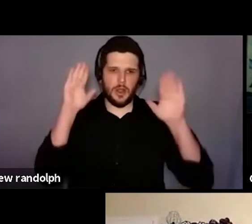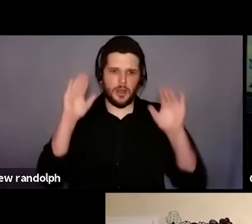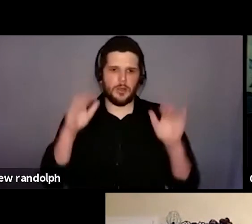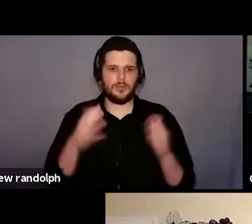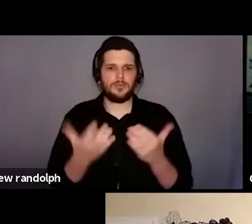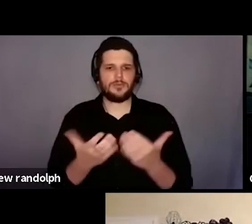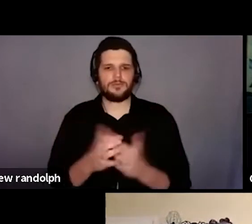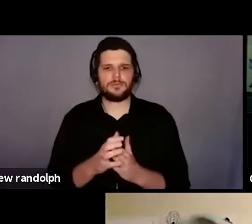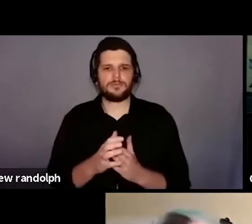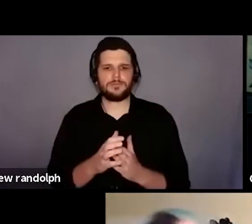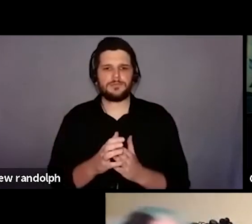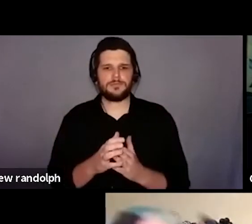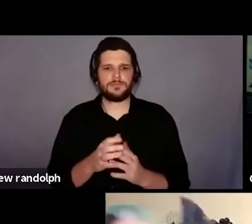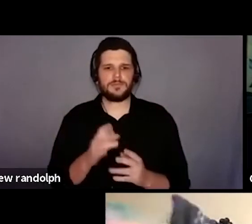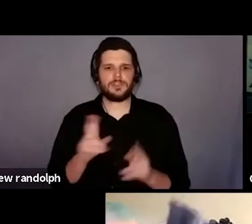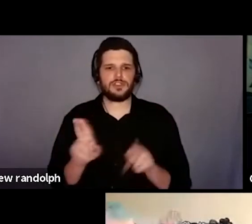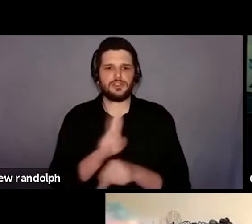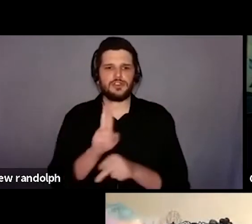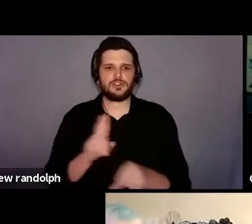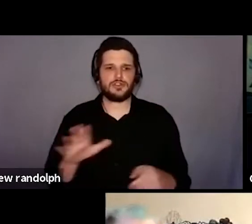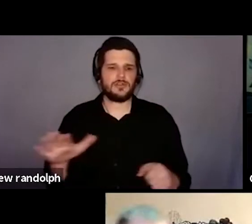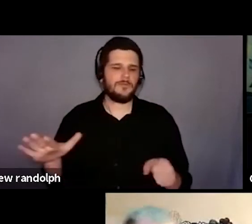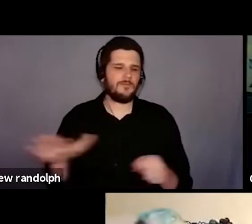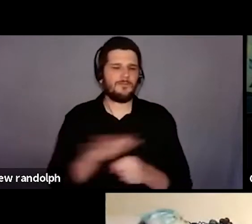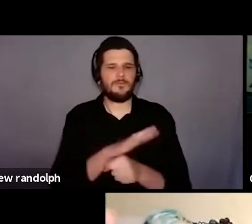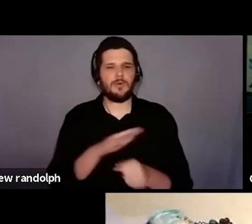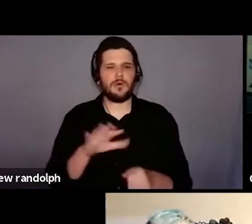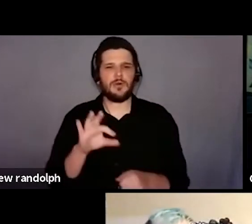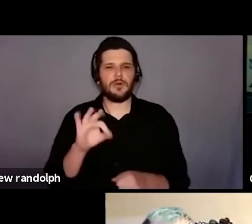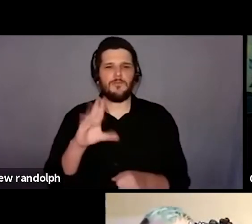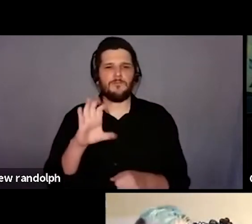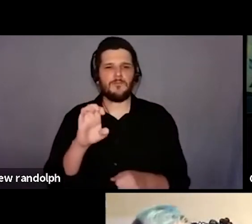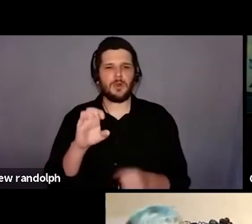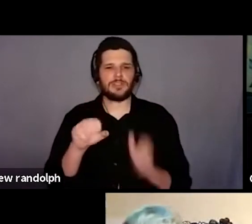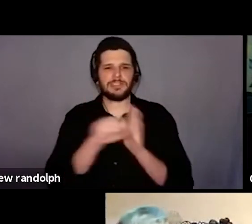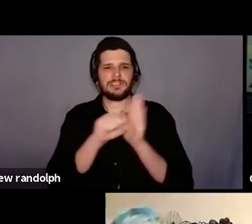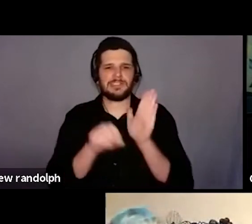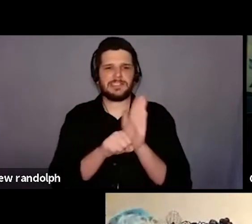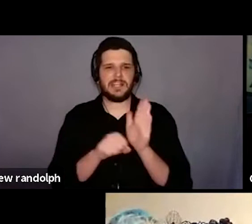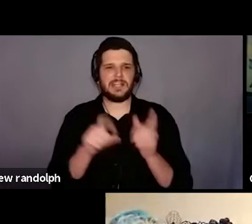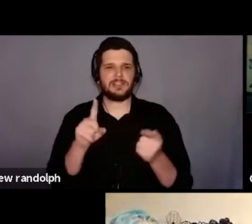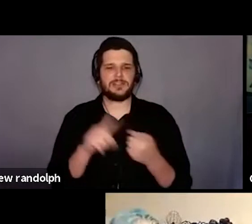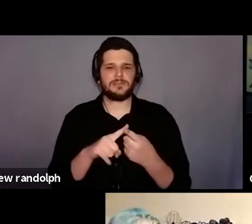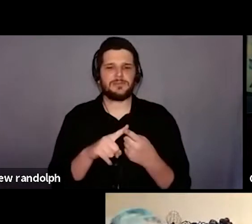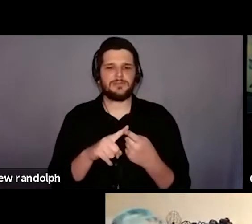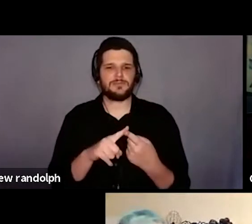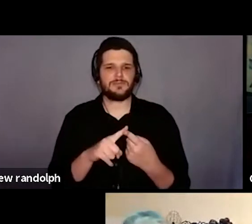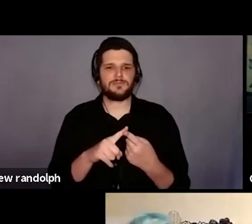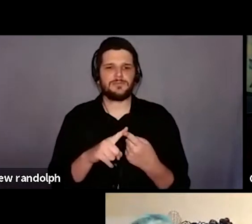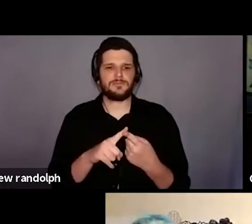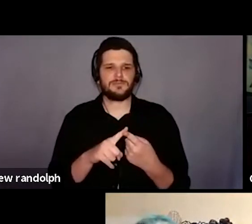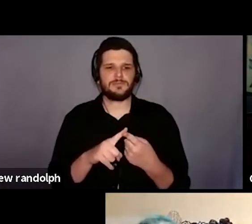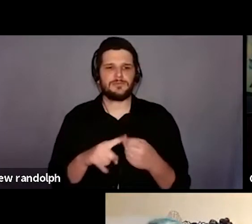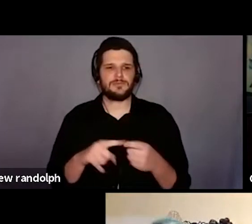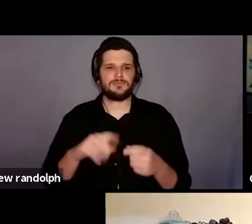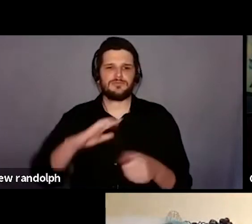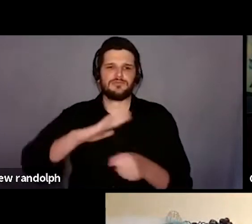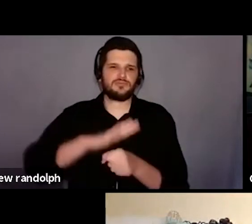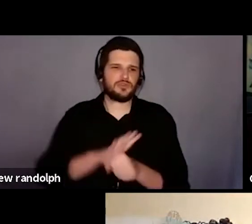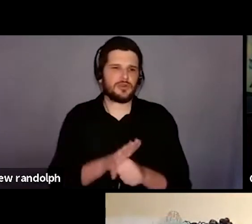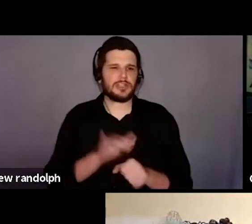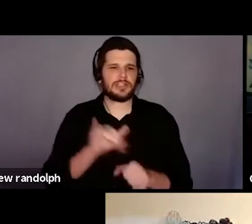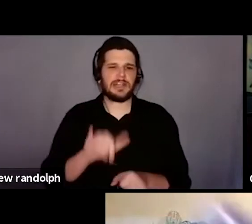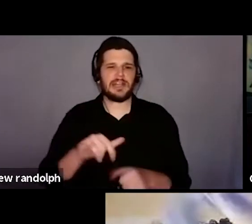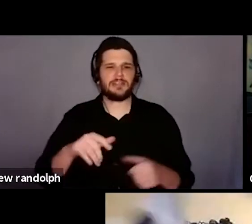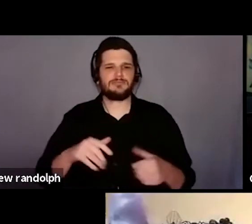and to use the full force of the state to crush that joy